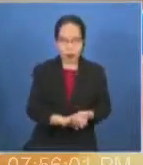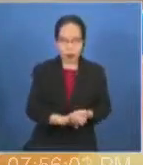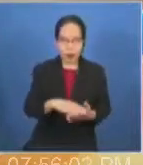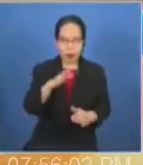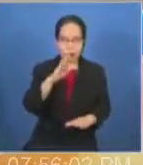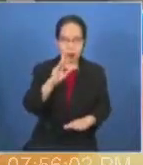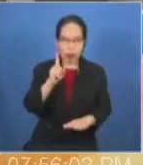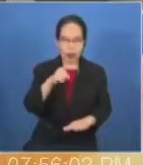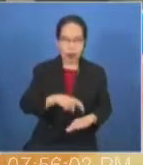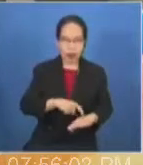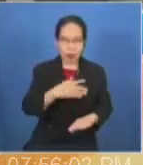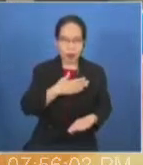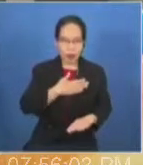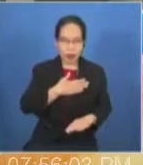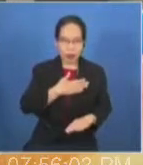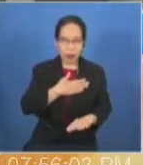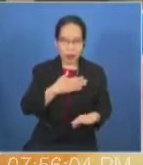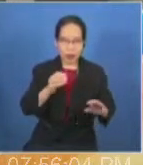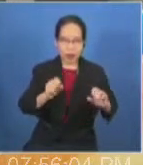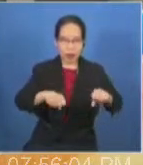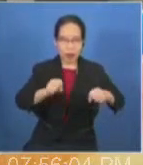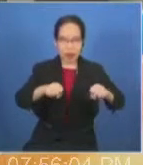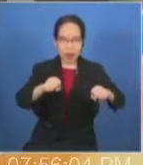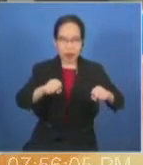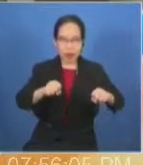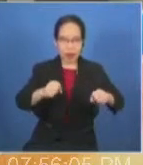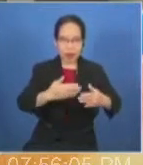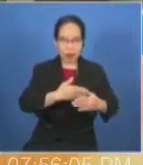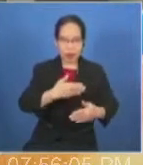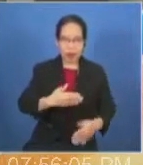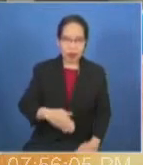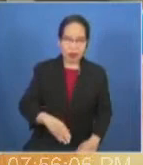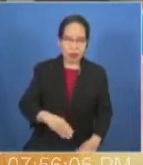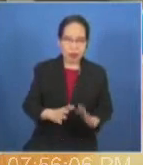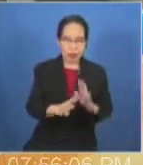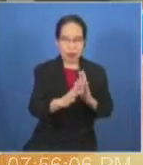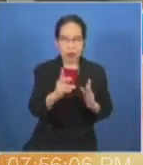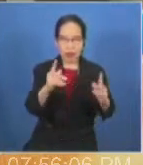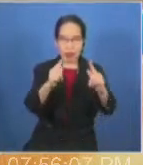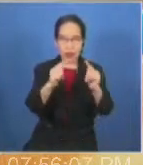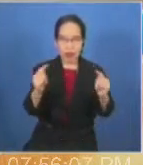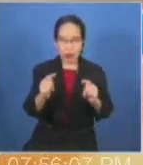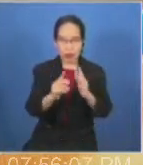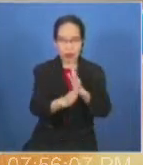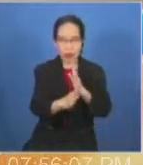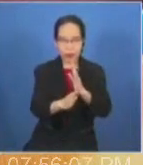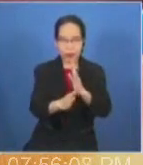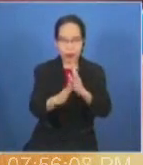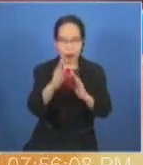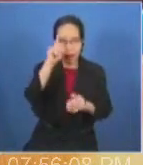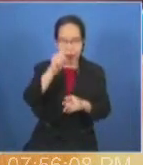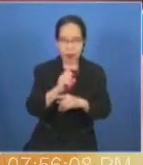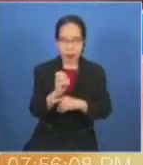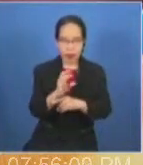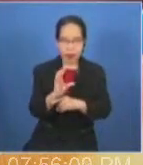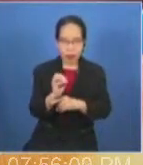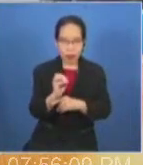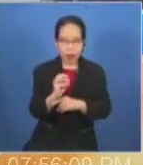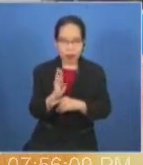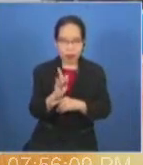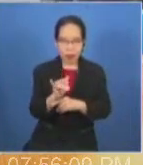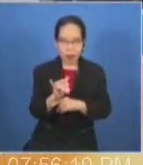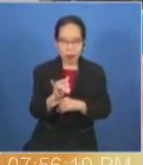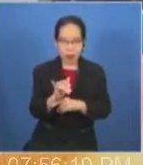husband. One time, I was in my tricycle. Before me, at the terminal was Brother Monico